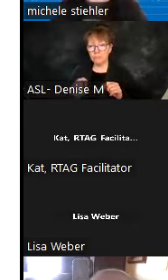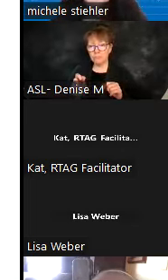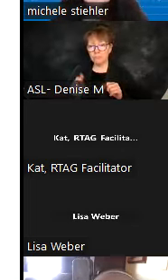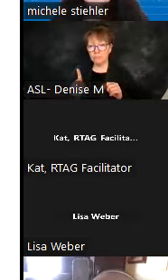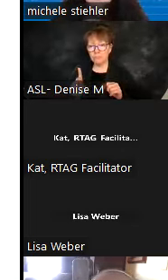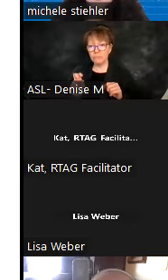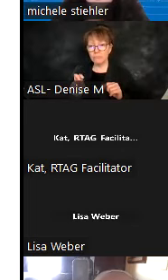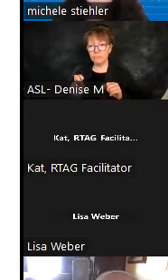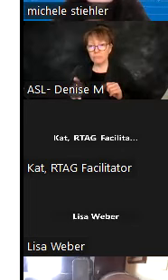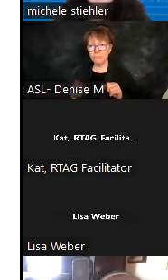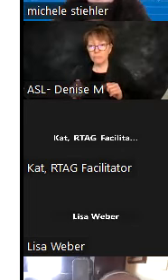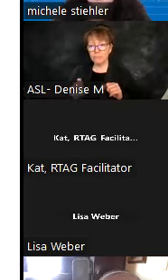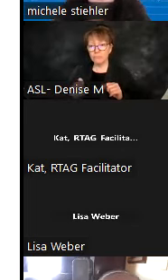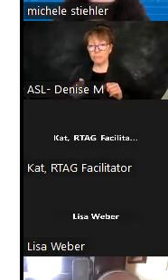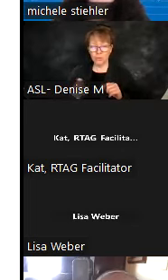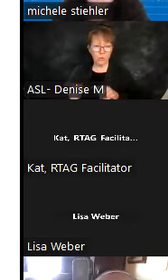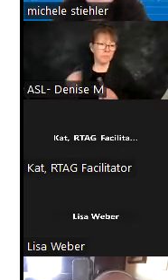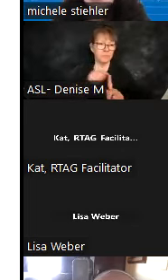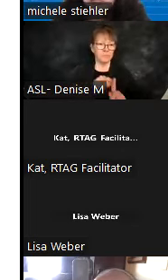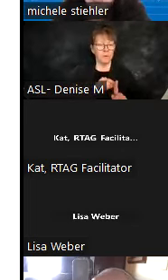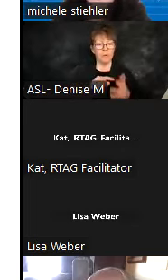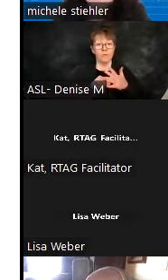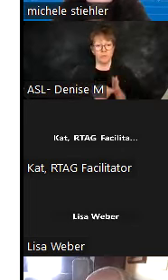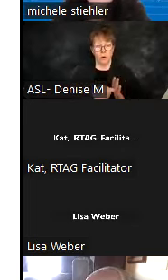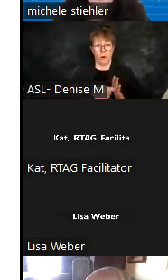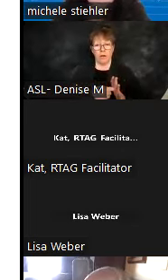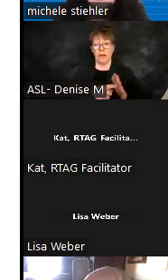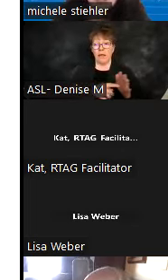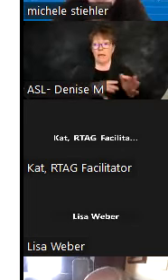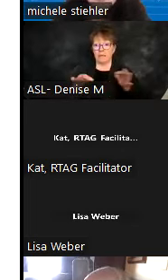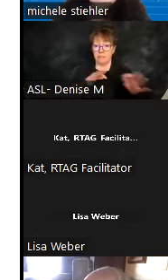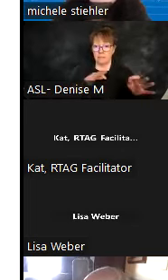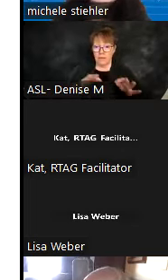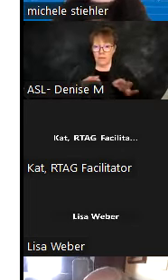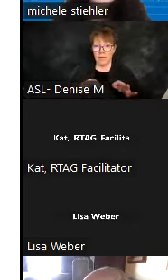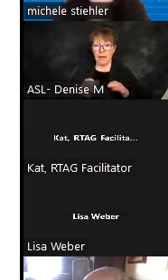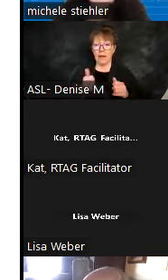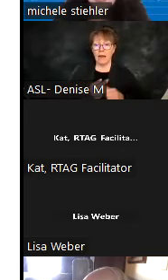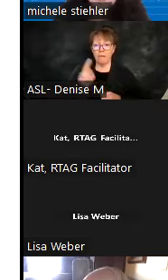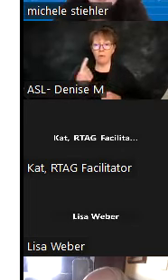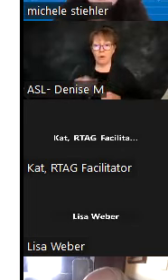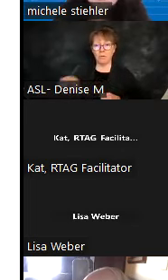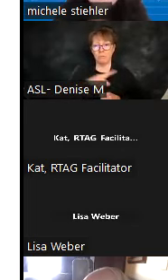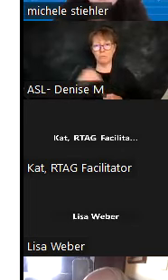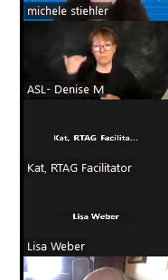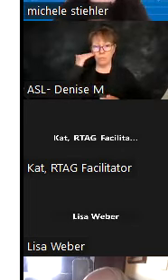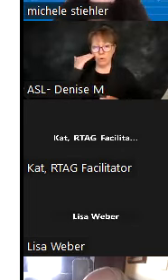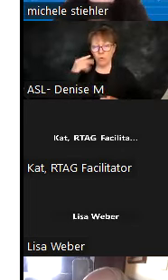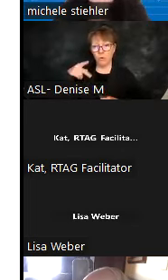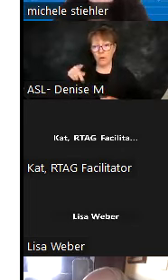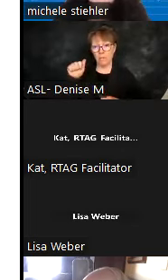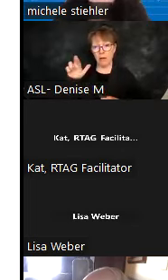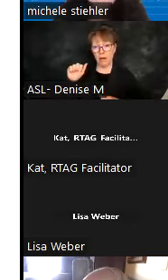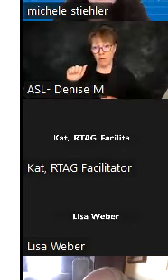So I just want to start with explaining, and everybody here likely already knows this, but that paratransit